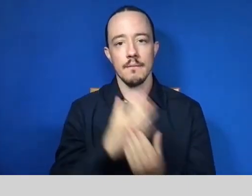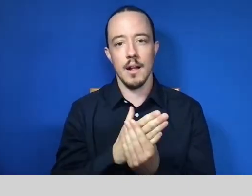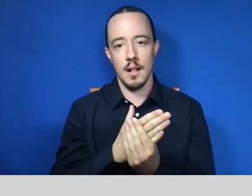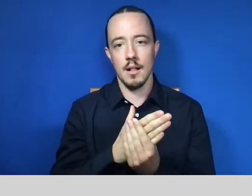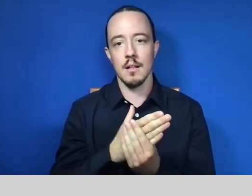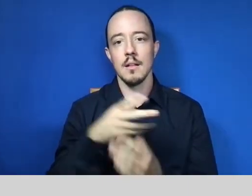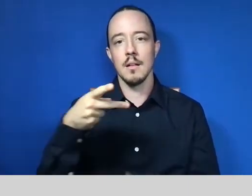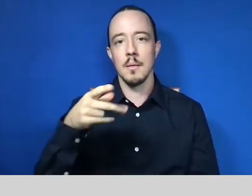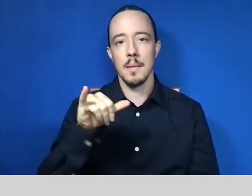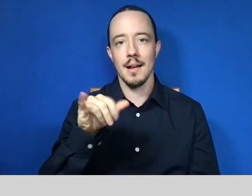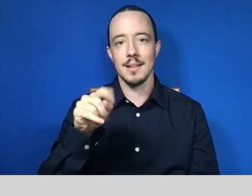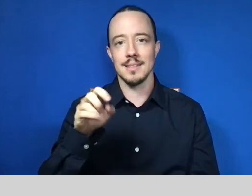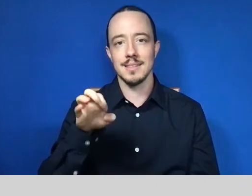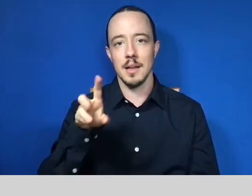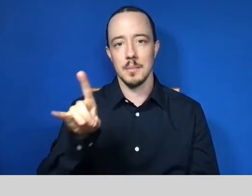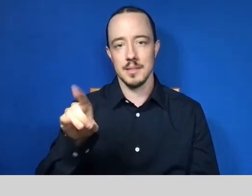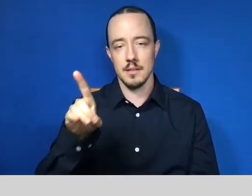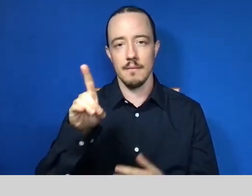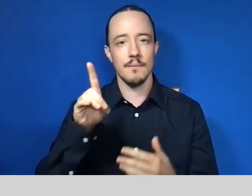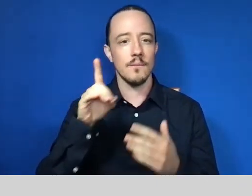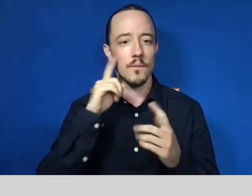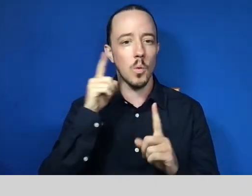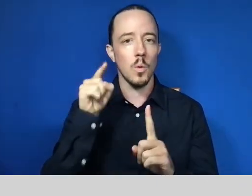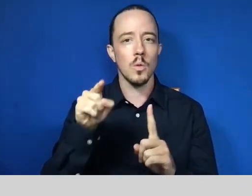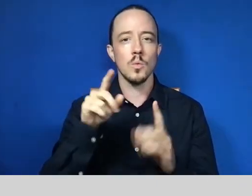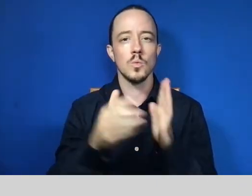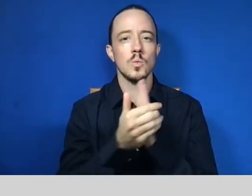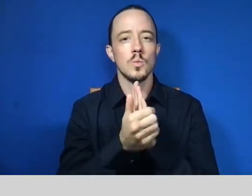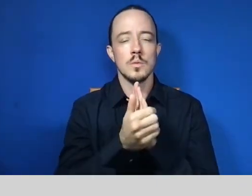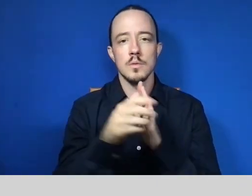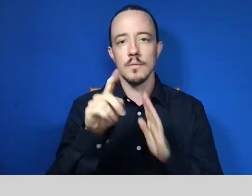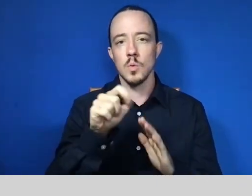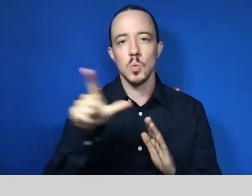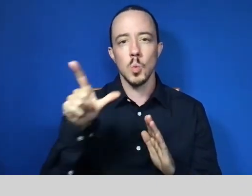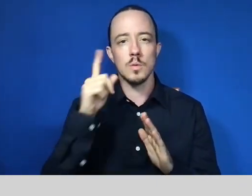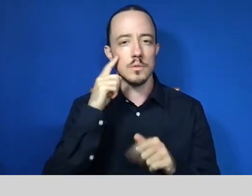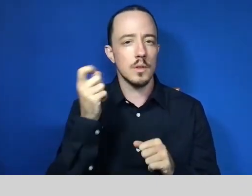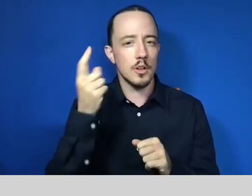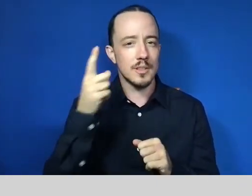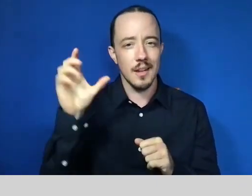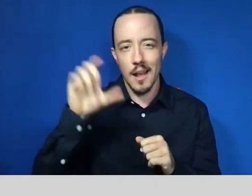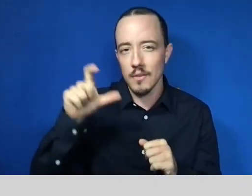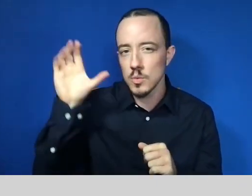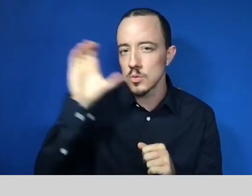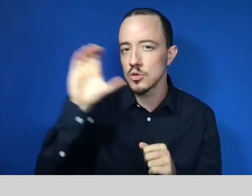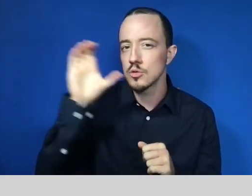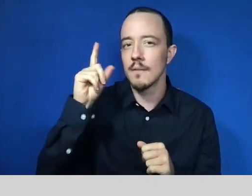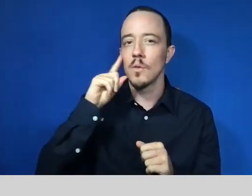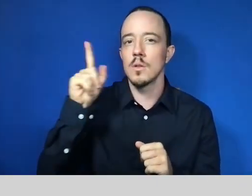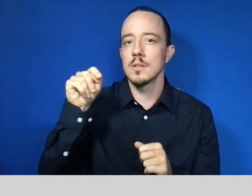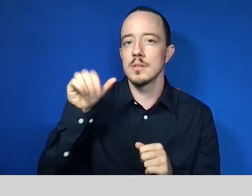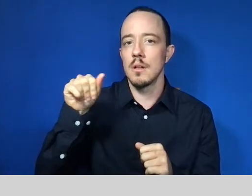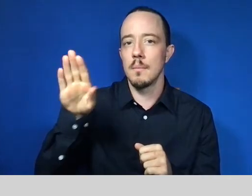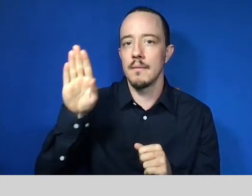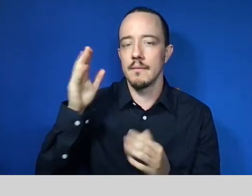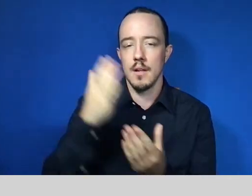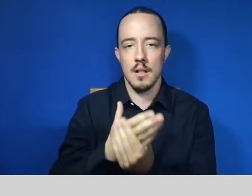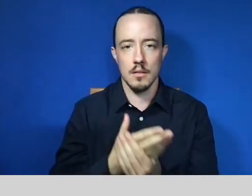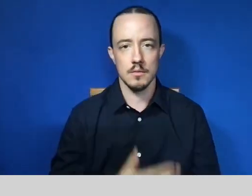the static code analysis tools to understand that they have to search for the stuff